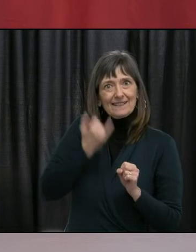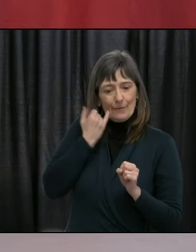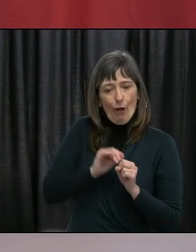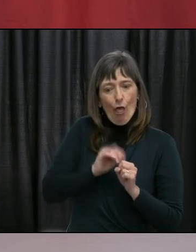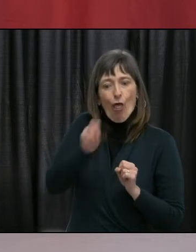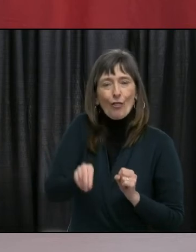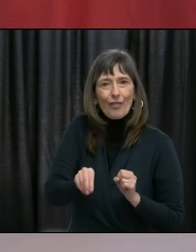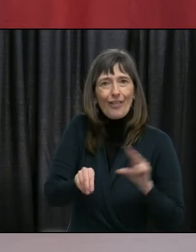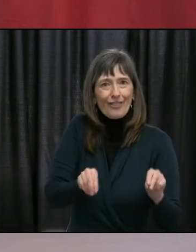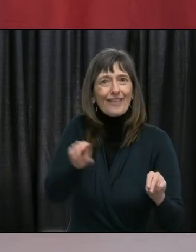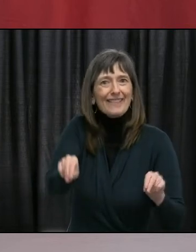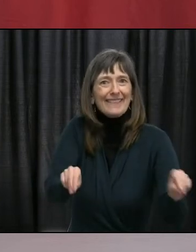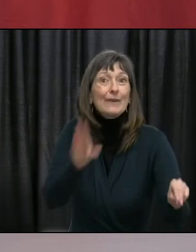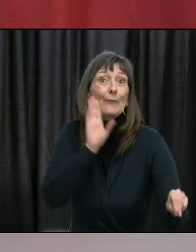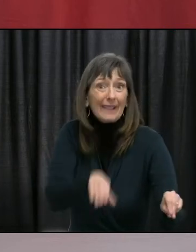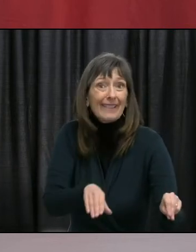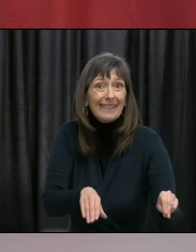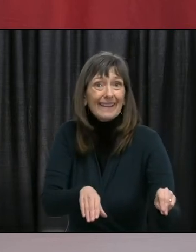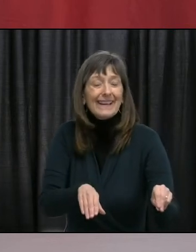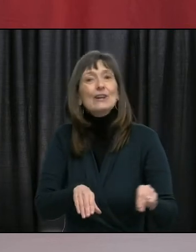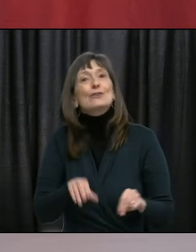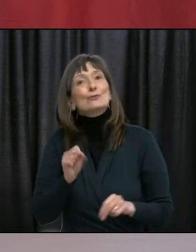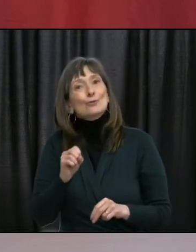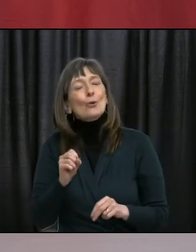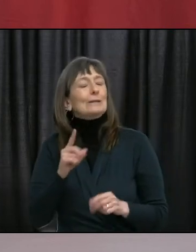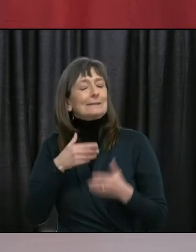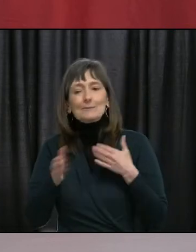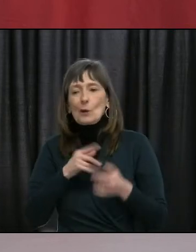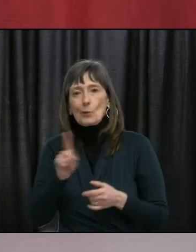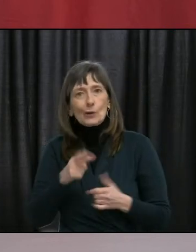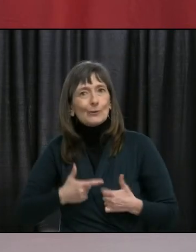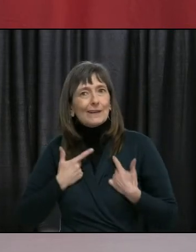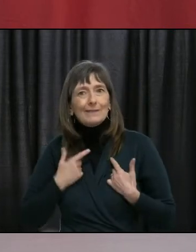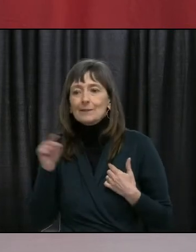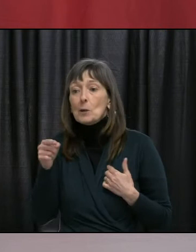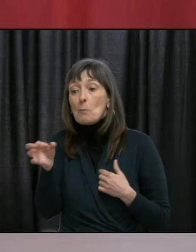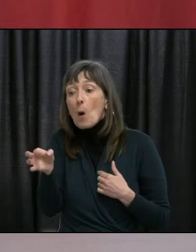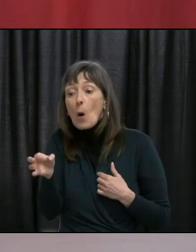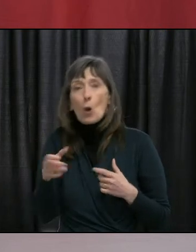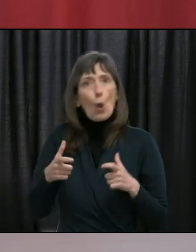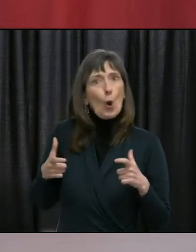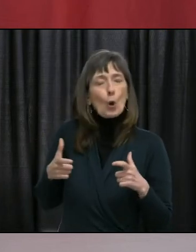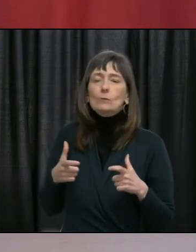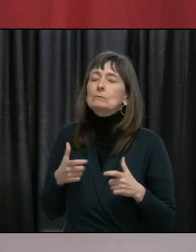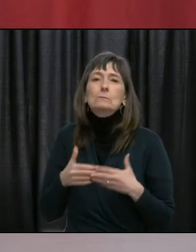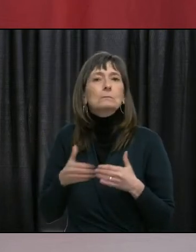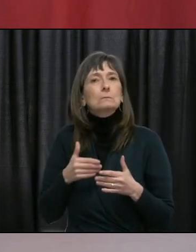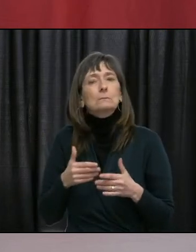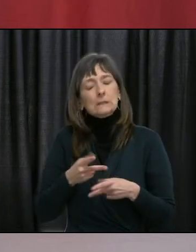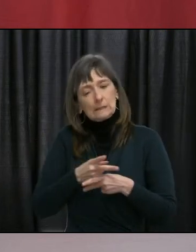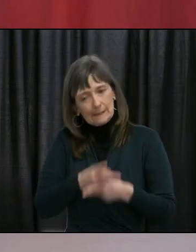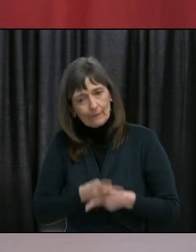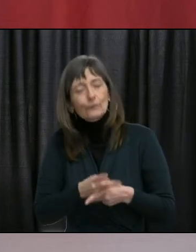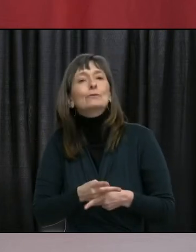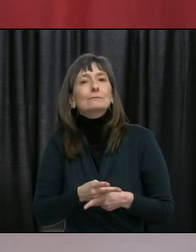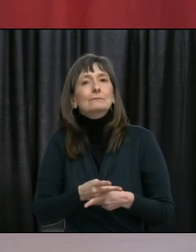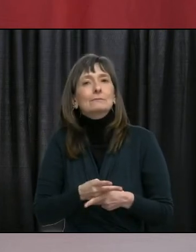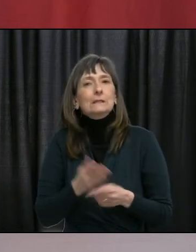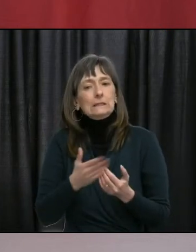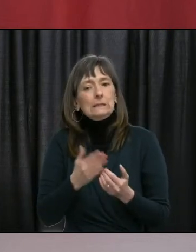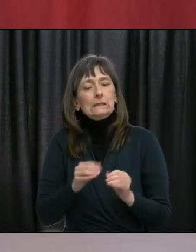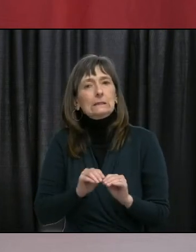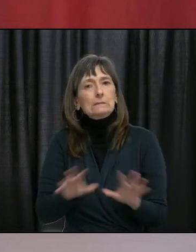matter what location, what province, or what community you're in. So let's be careful. Let's be responsible. That's the best tool that we